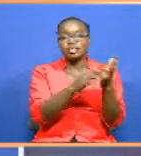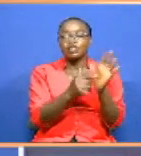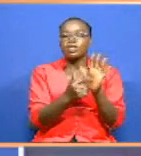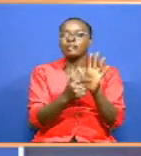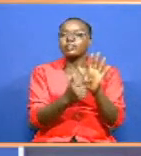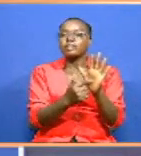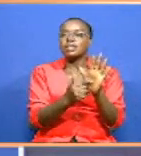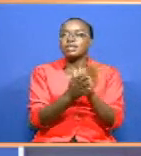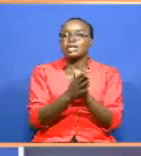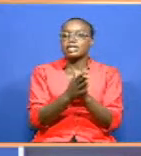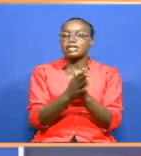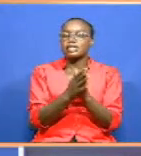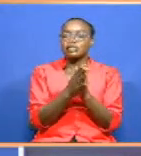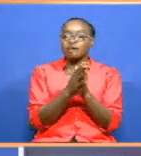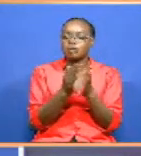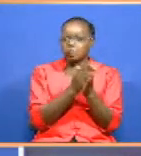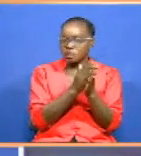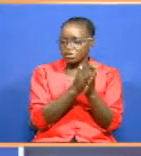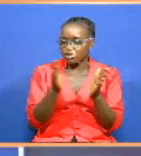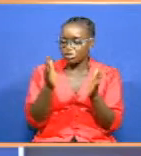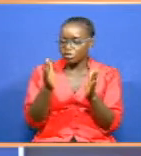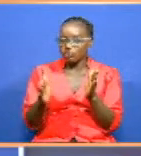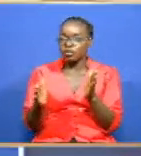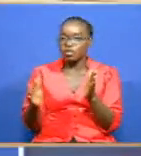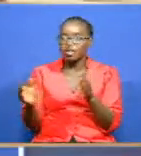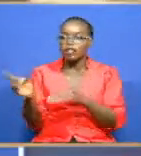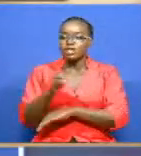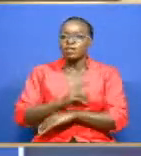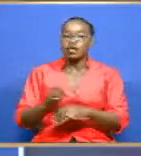I remand them for a period of 14 days.